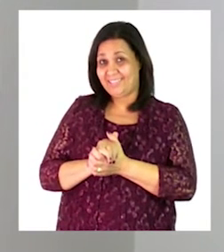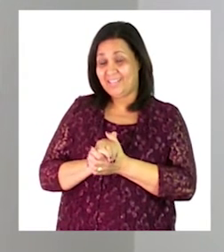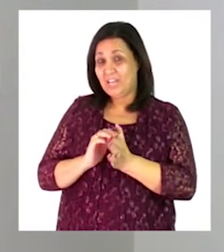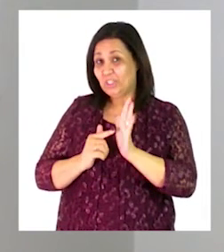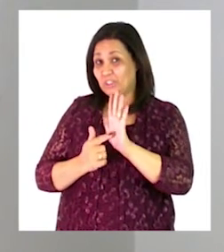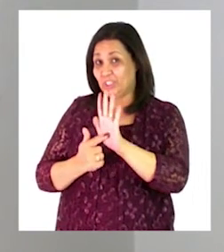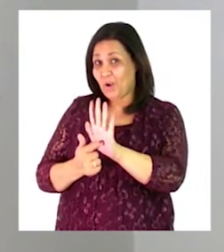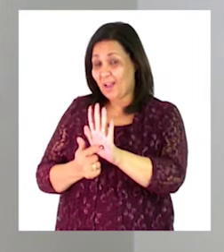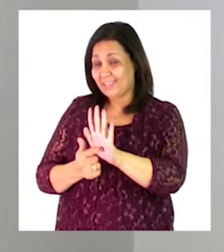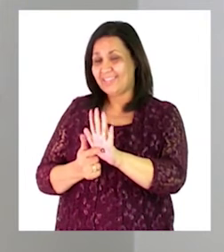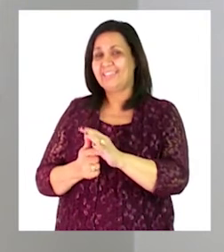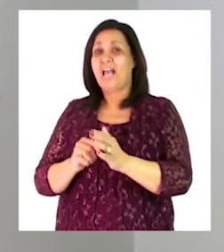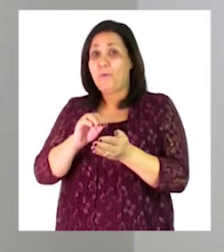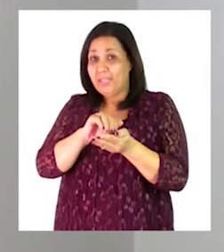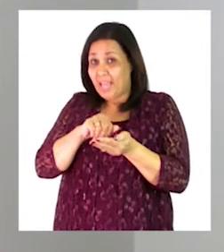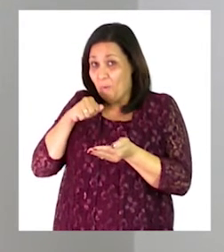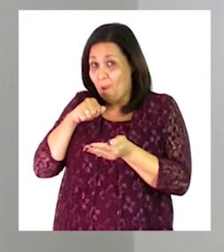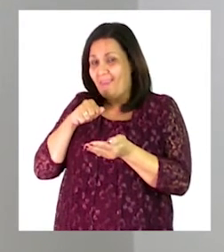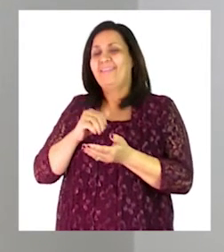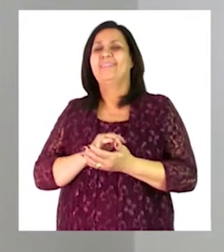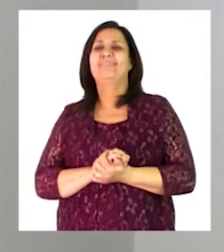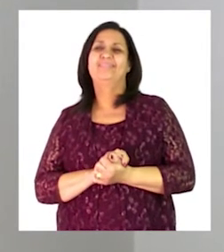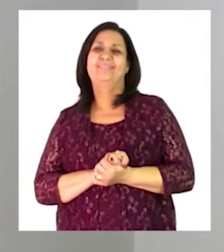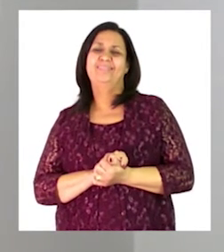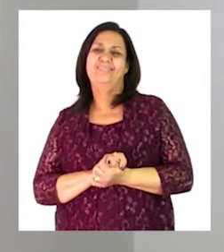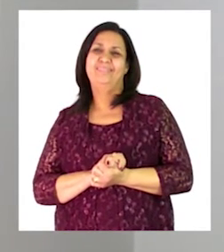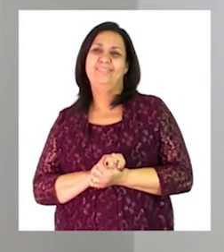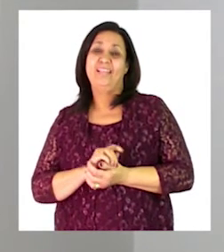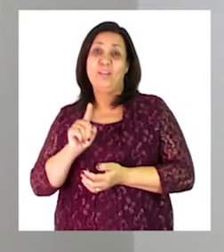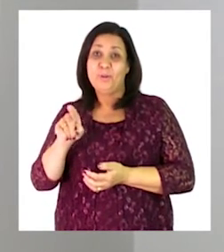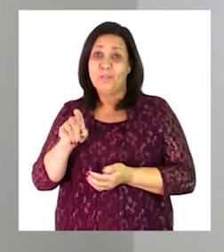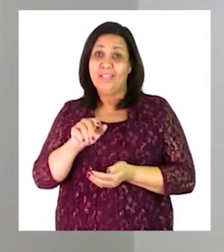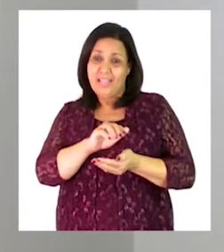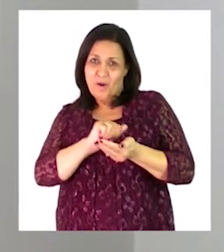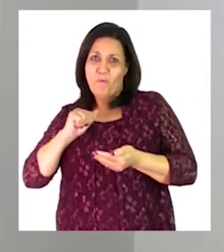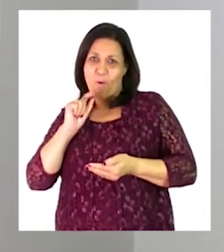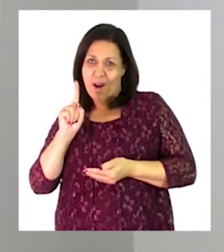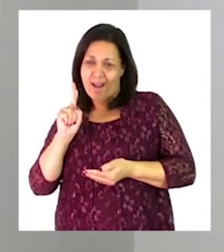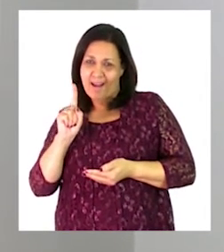demonstrate how we take away. Can you please take away 1?